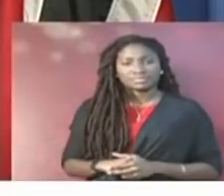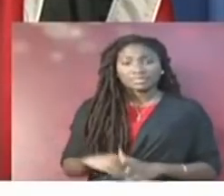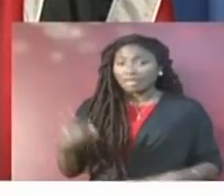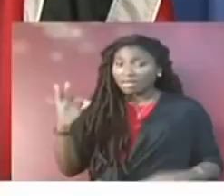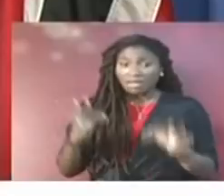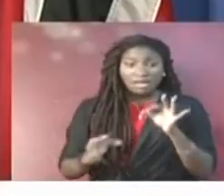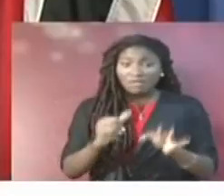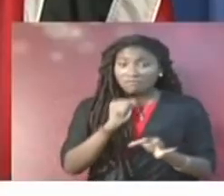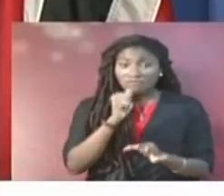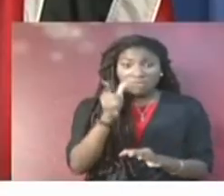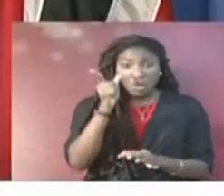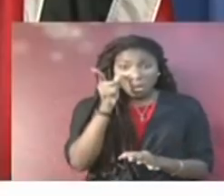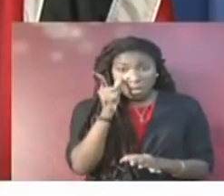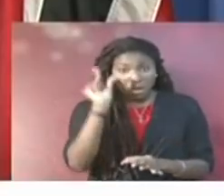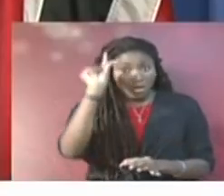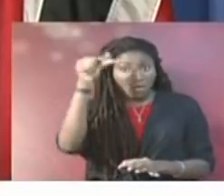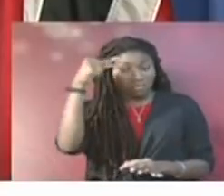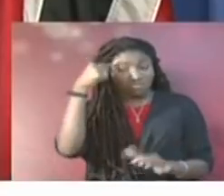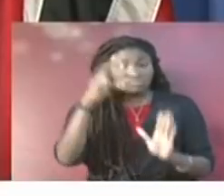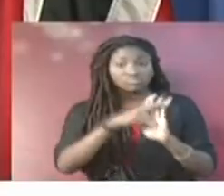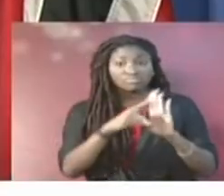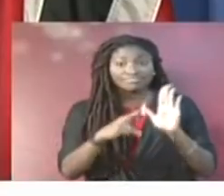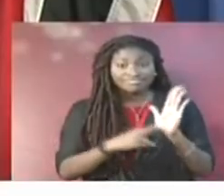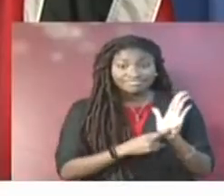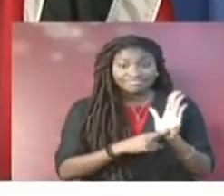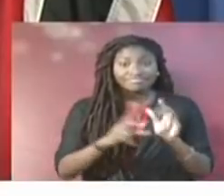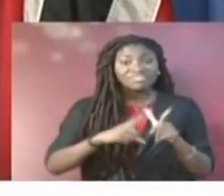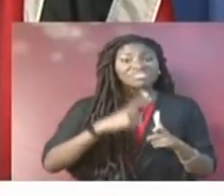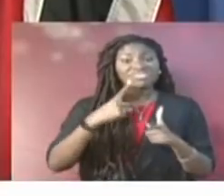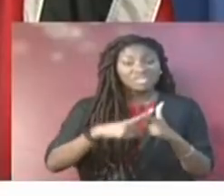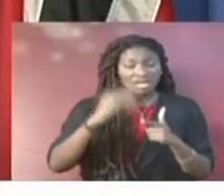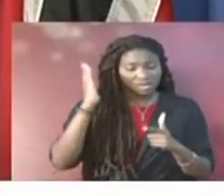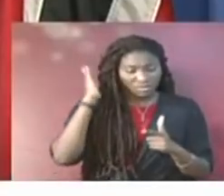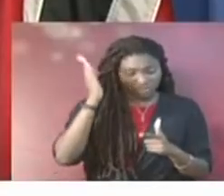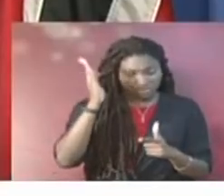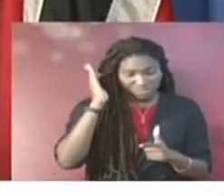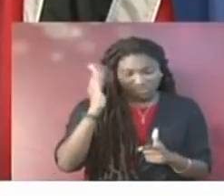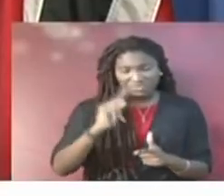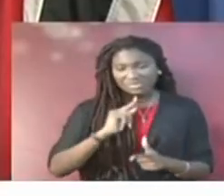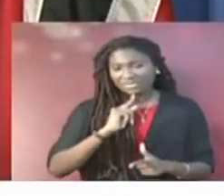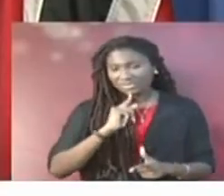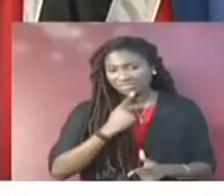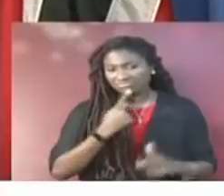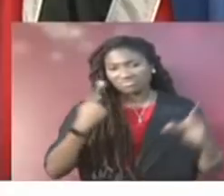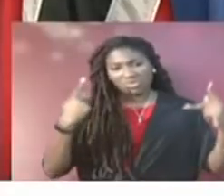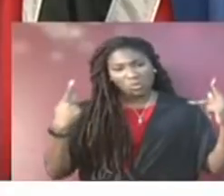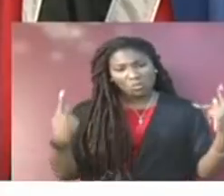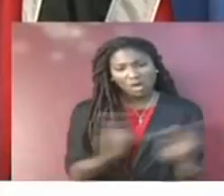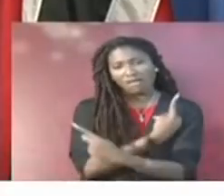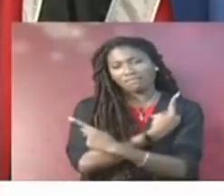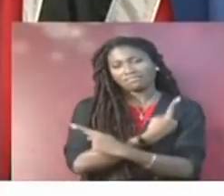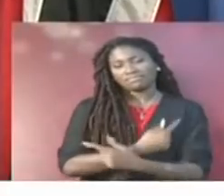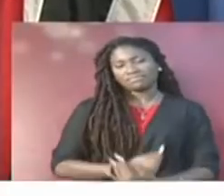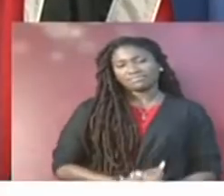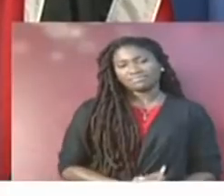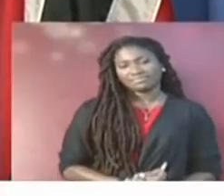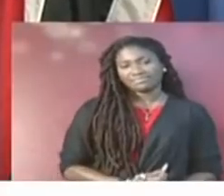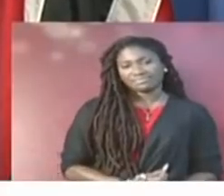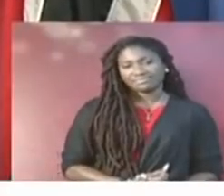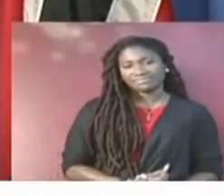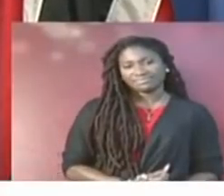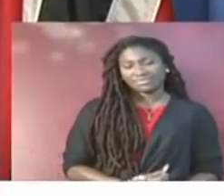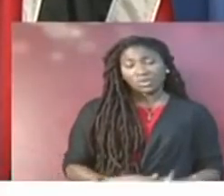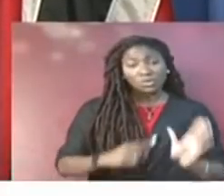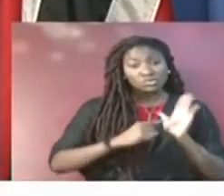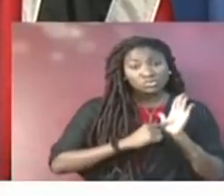these things, then the consequences will be dire. Ladies and gentlemen, we have shown